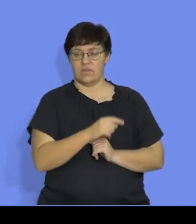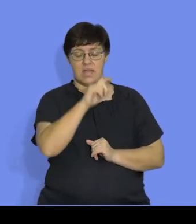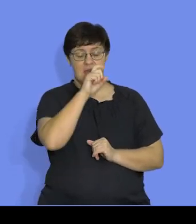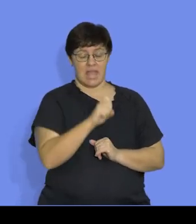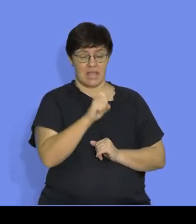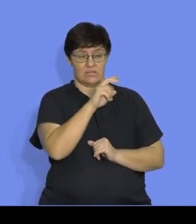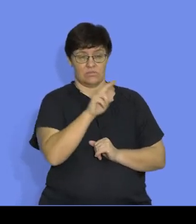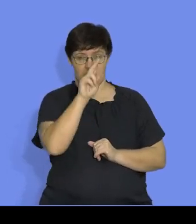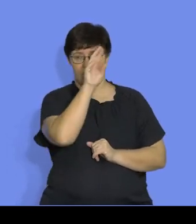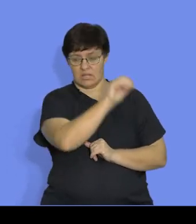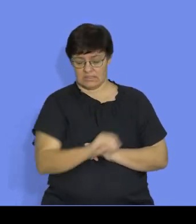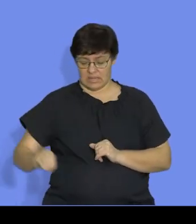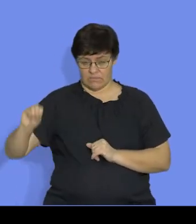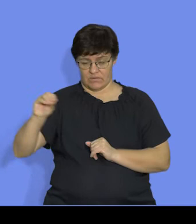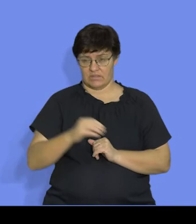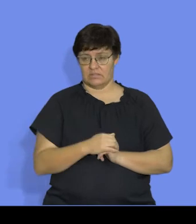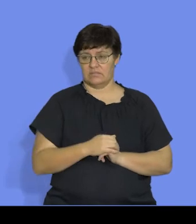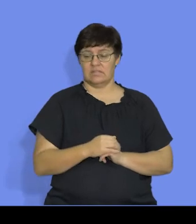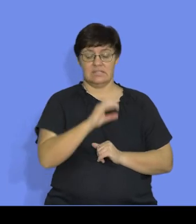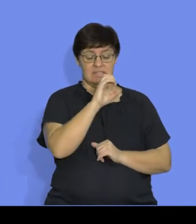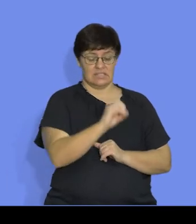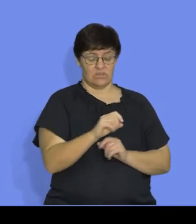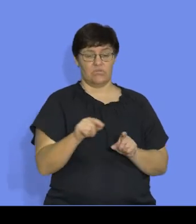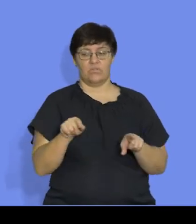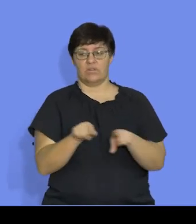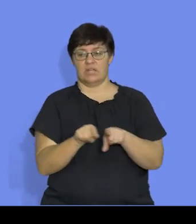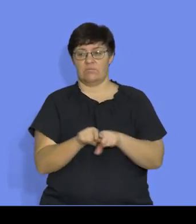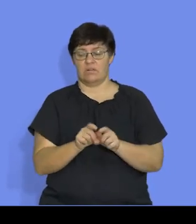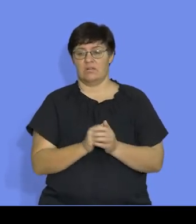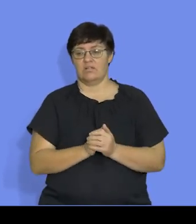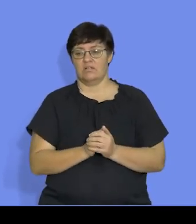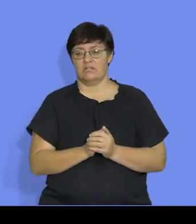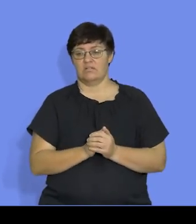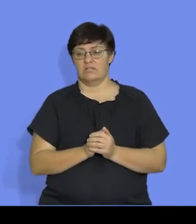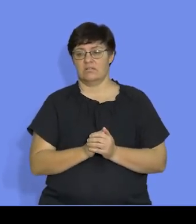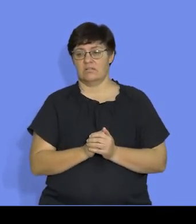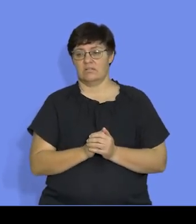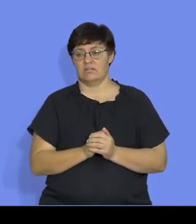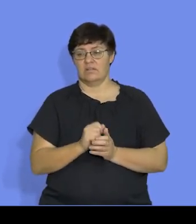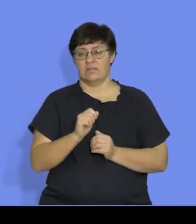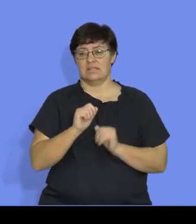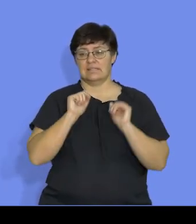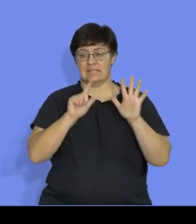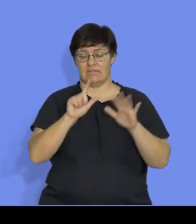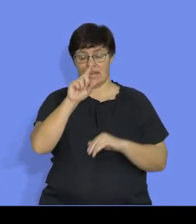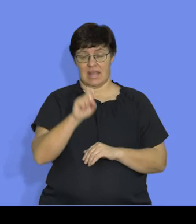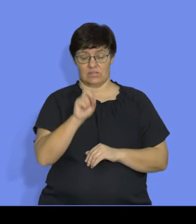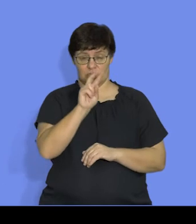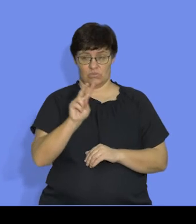x squared over to the right-hand side. So I'm going to have 0 is equal to 7x